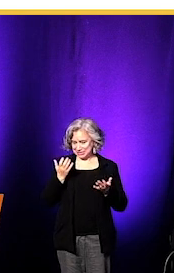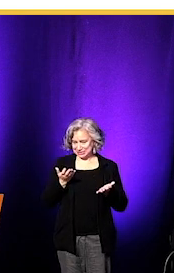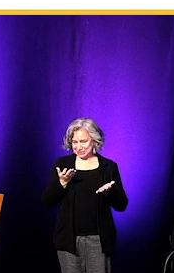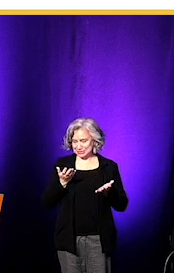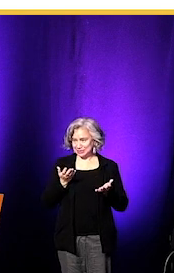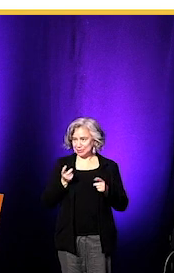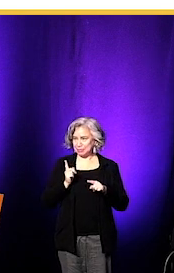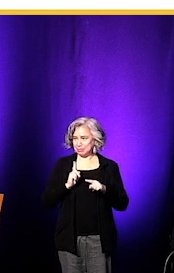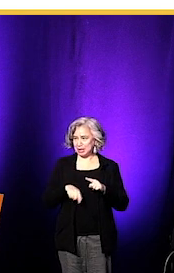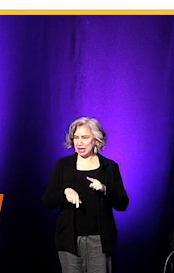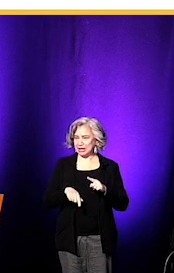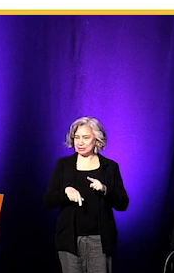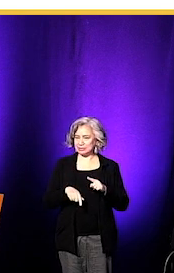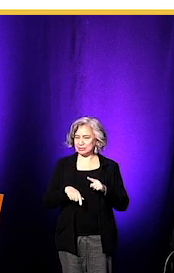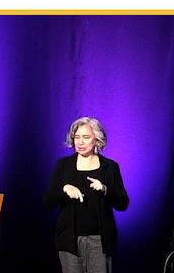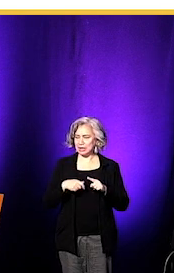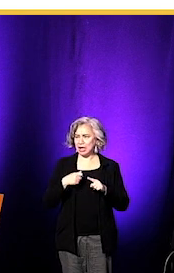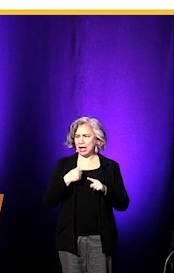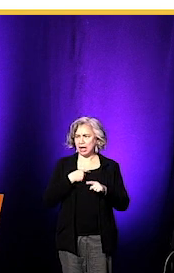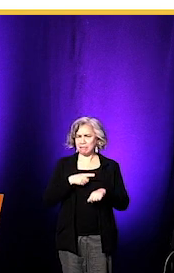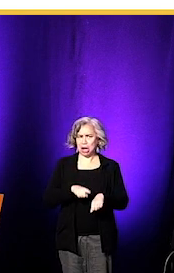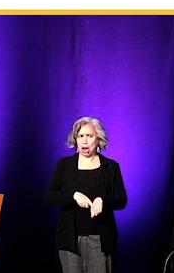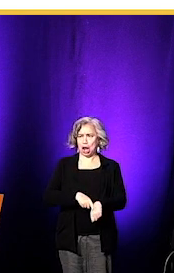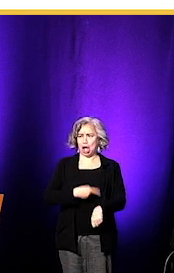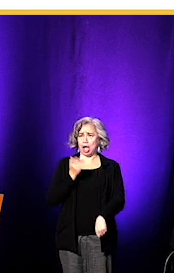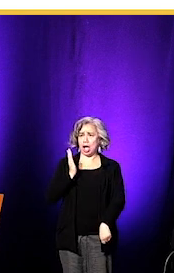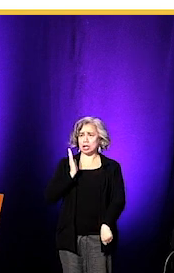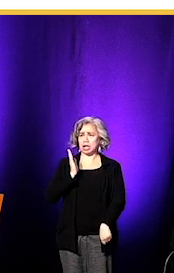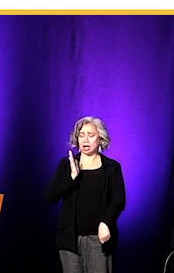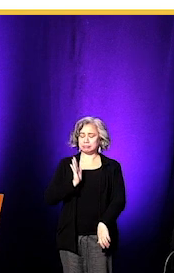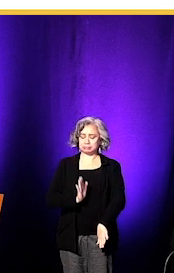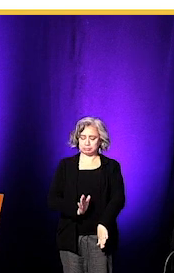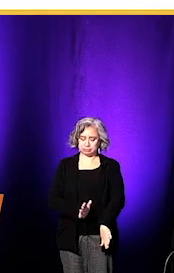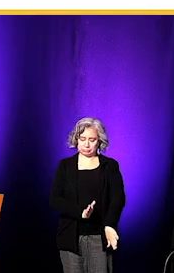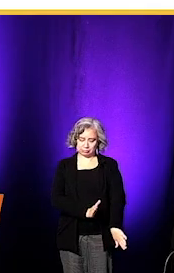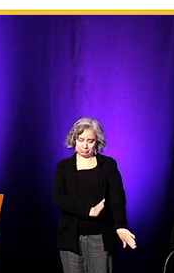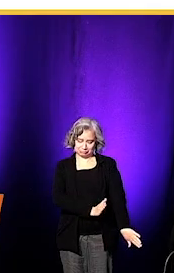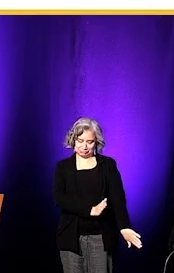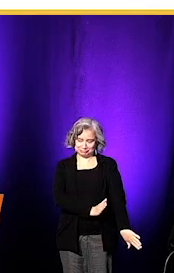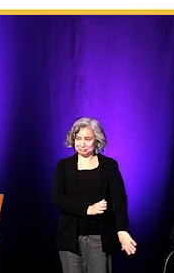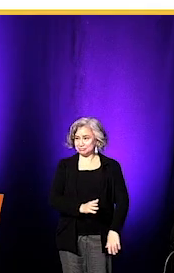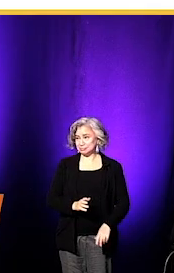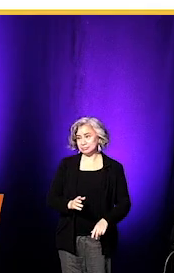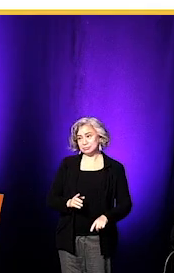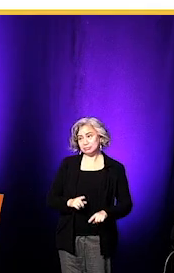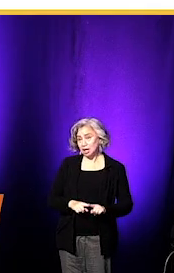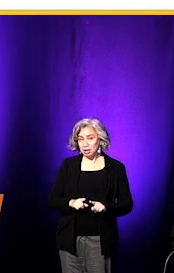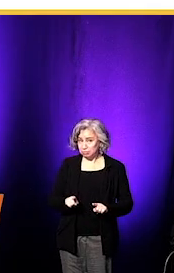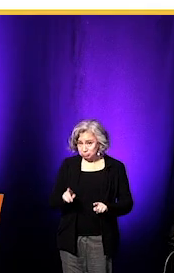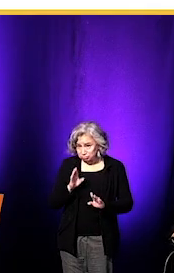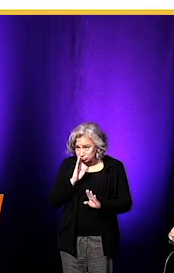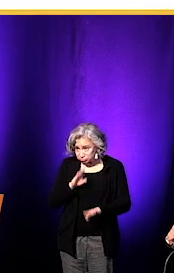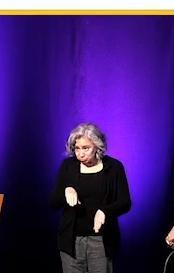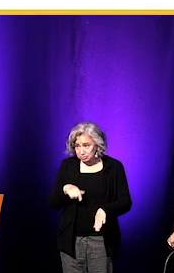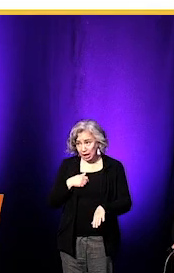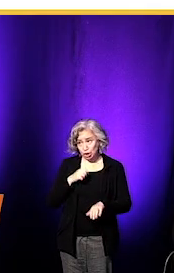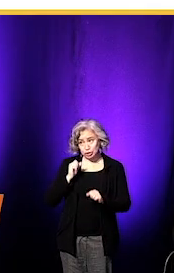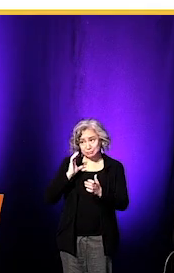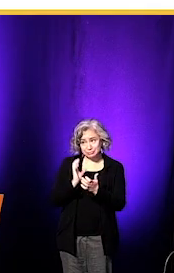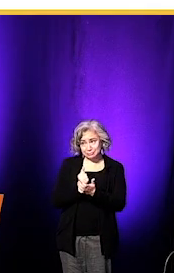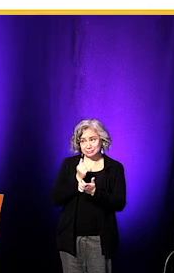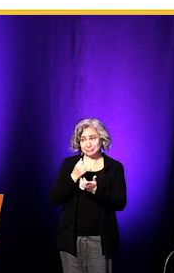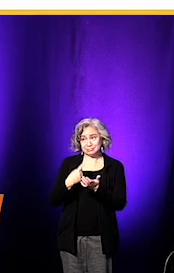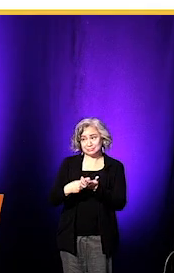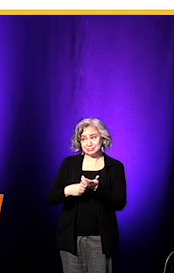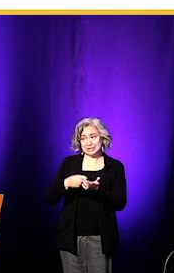I made it an unbearably long talk. So there is an opportunity to talk about the history of ideas